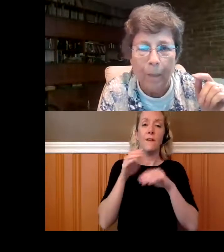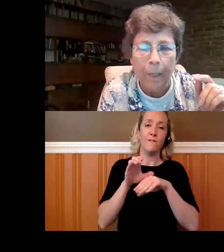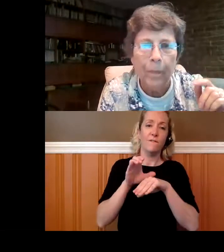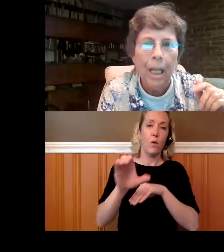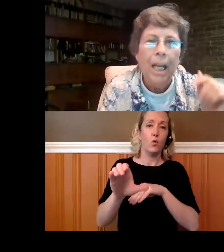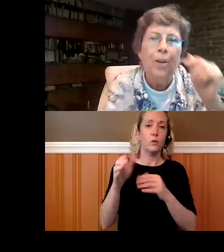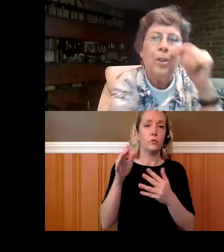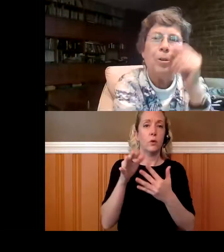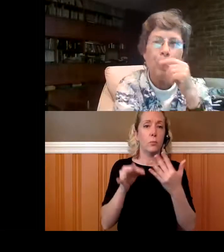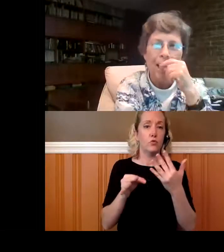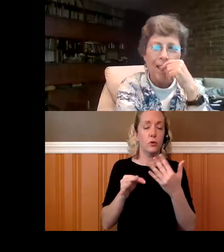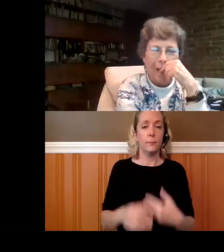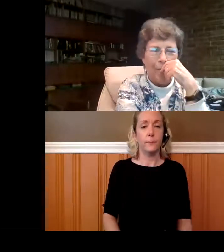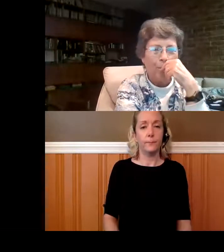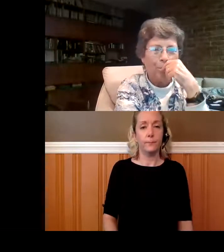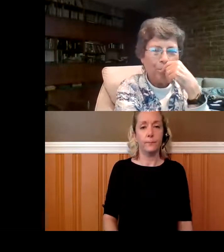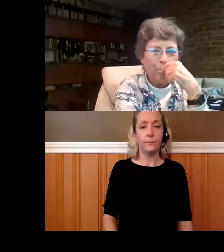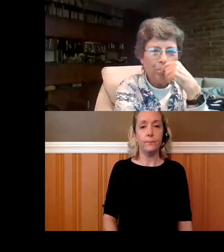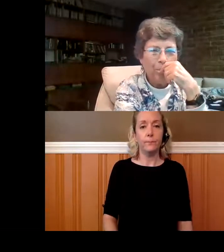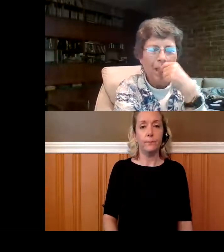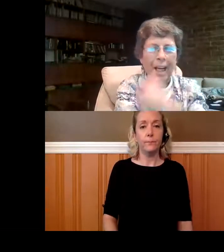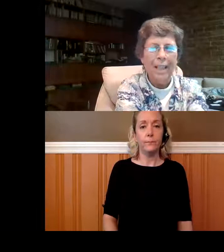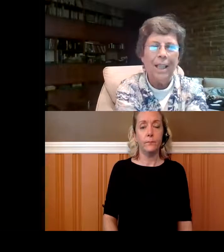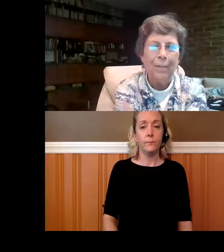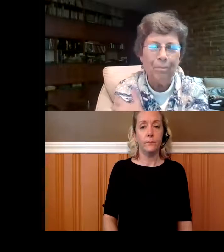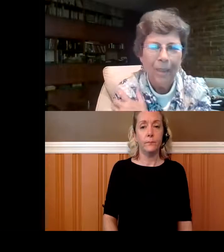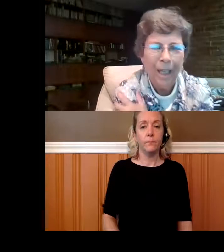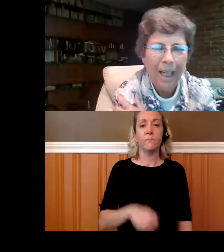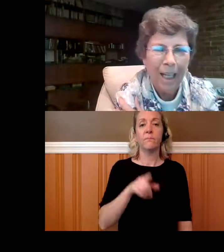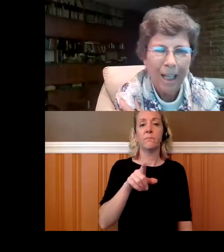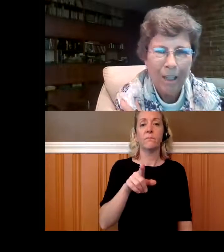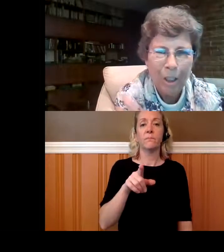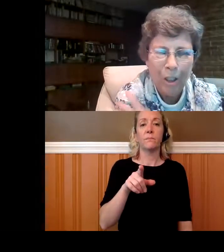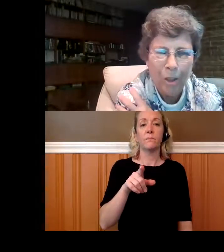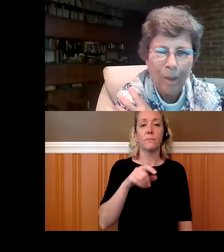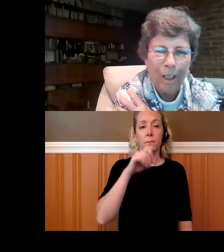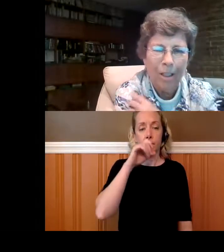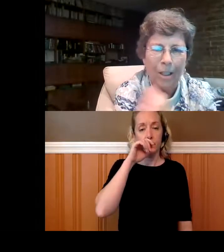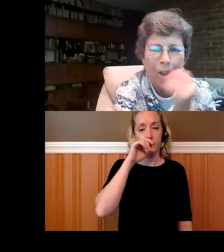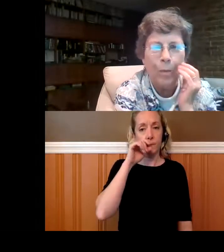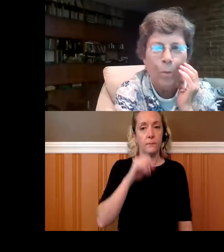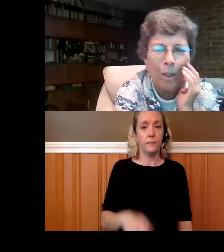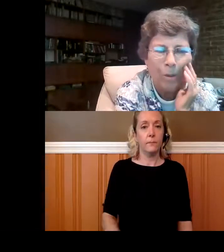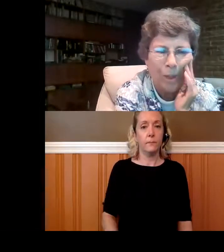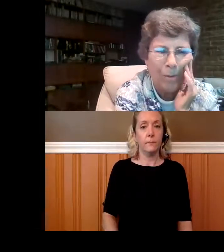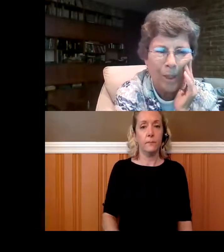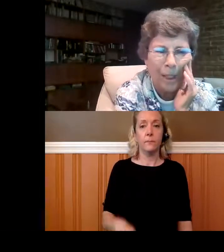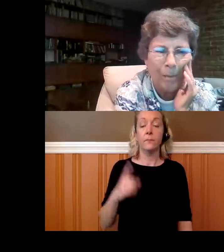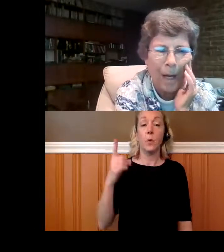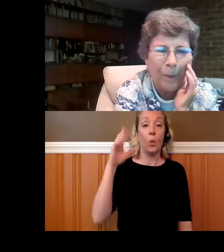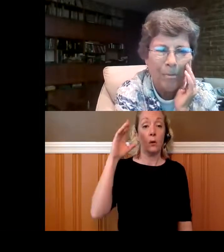that was used by Dr. Jean Borkwin with Boppin. Boppin had